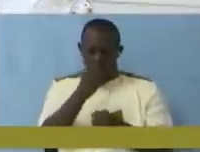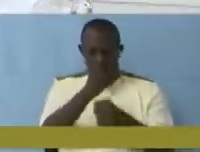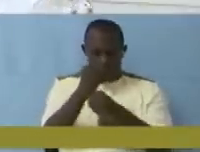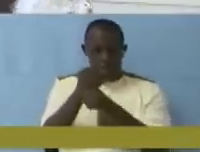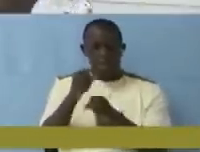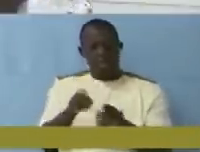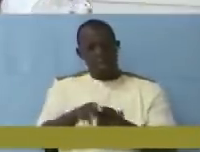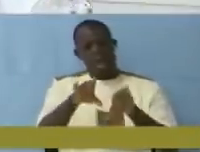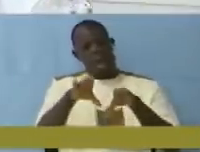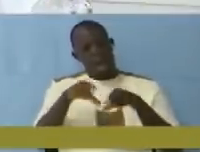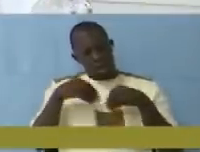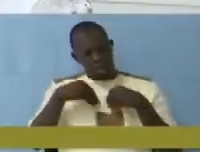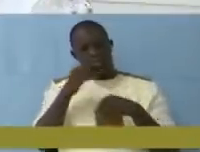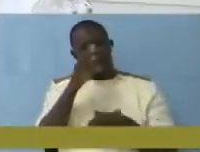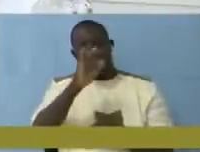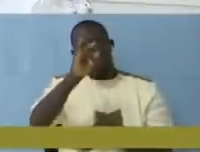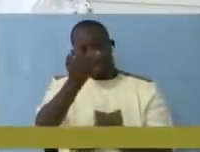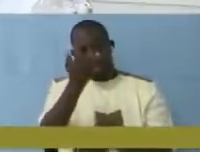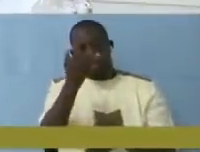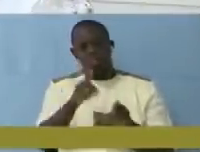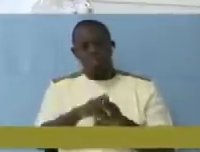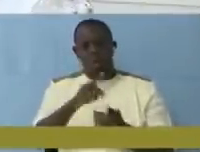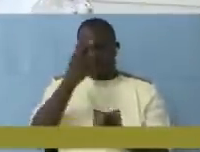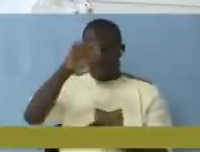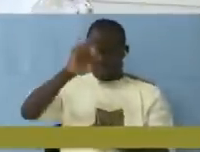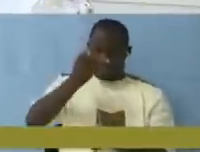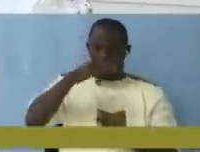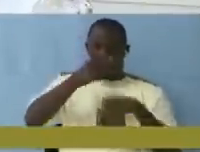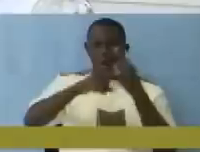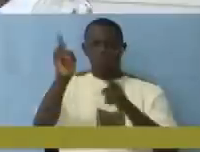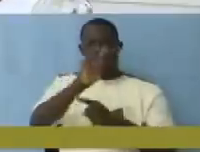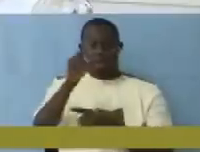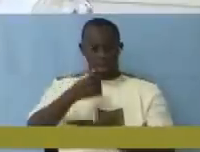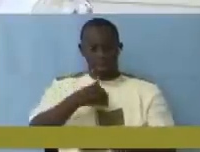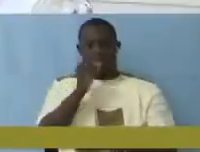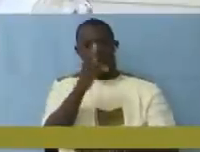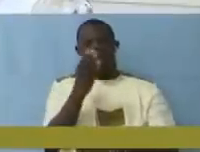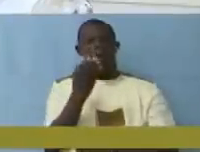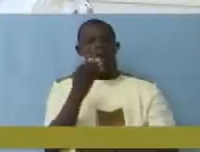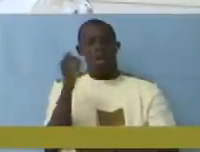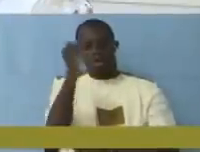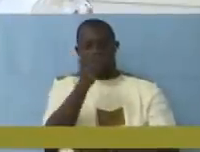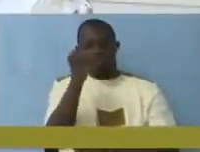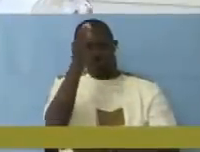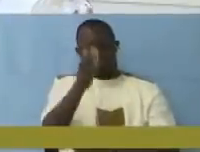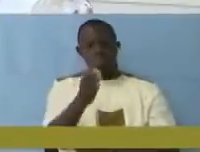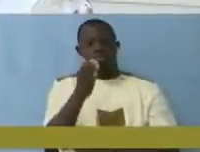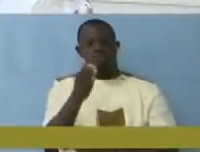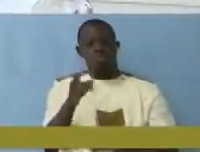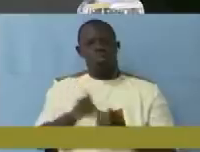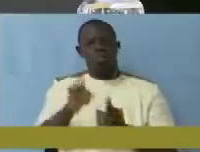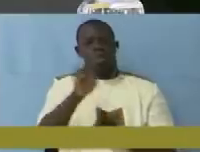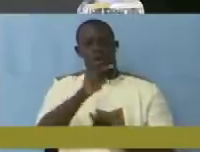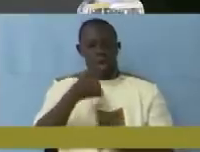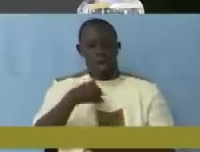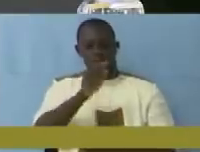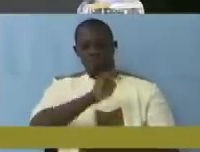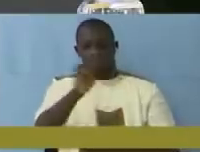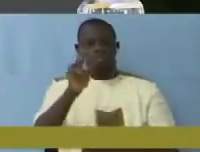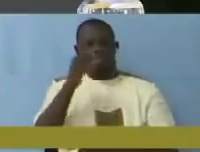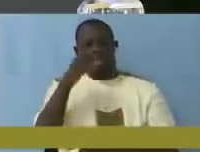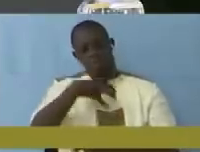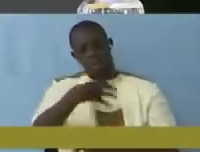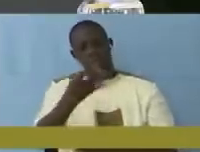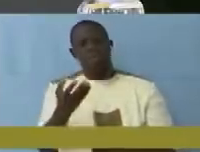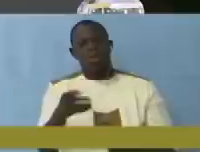it with you. I said yes, that's You it. were agreeing with what I said. Because it's the truth. Well, and that was what I did not want. He